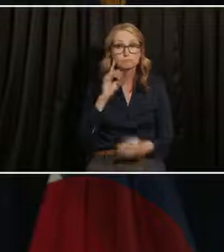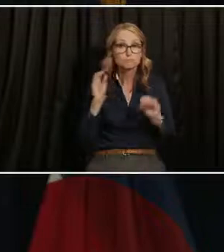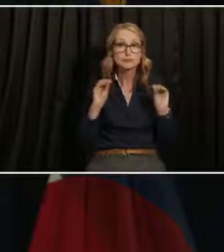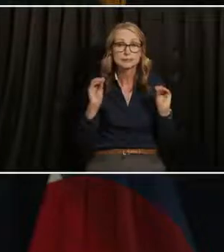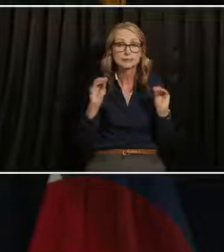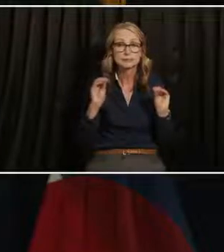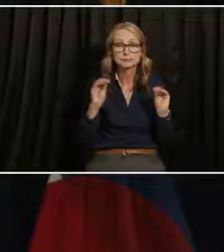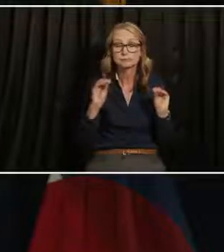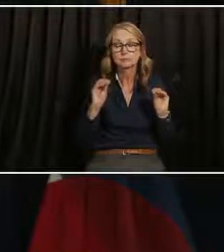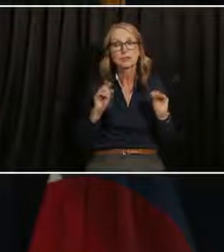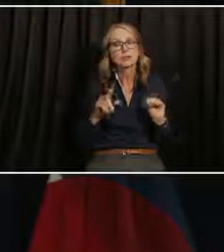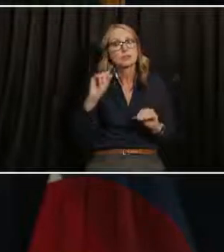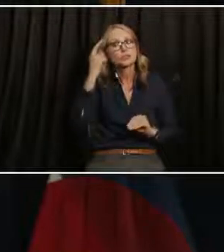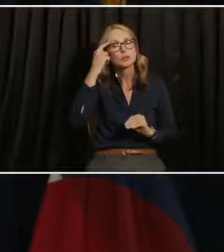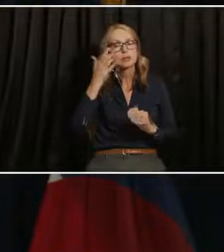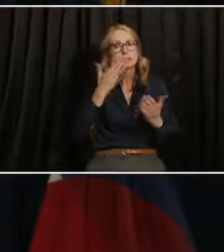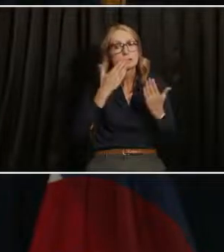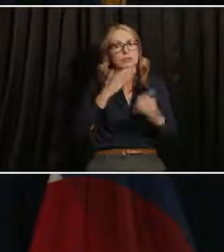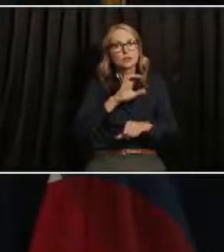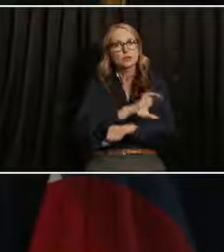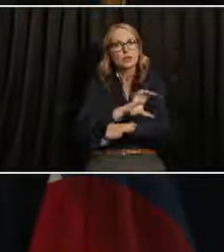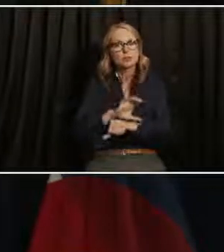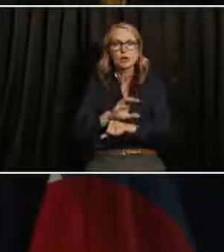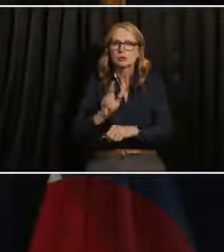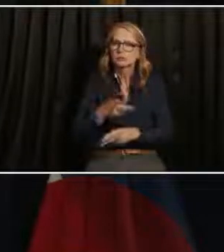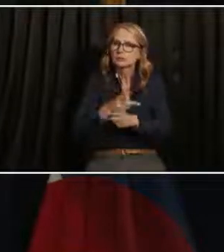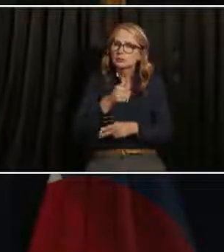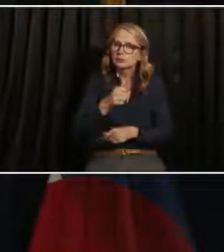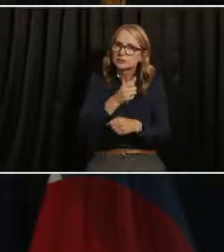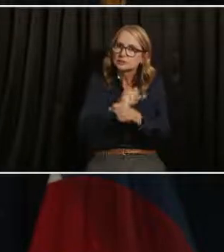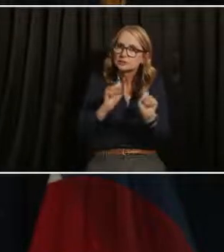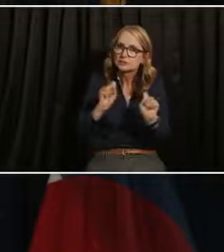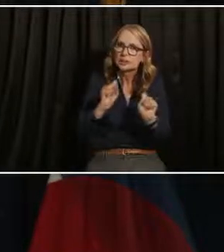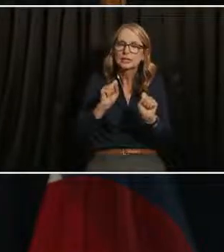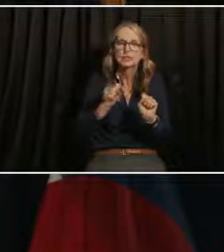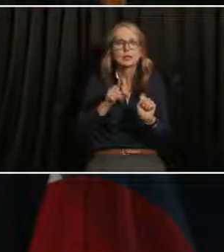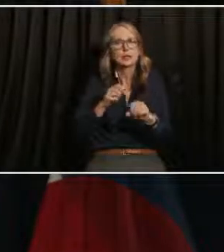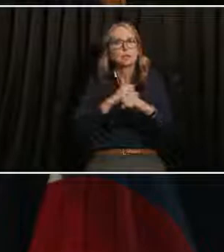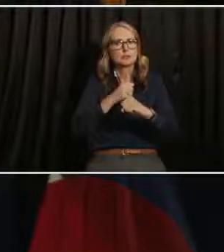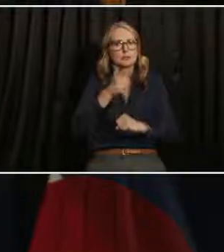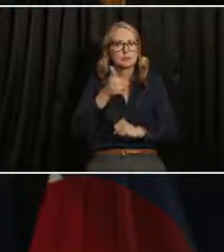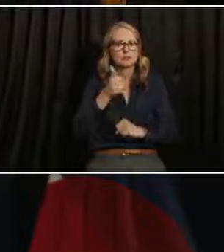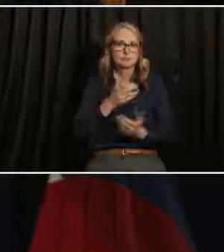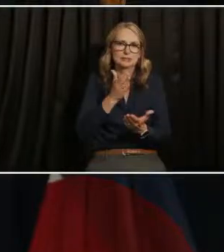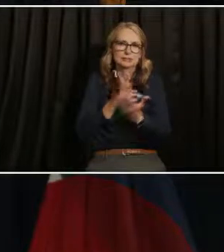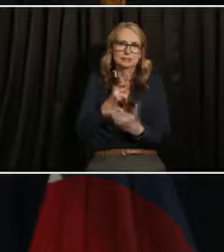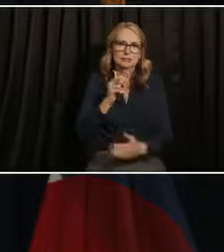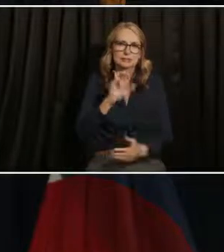Thank you, Colorado. Stay safe, get protected. Let's end this pandemic. Thank you.